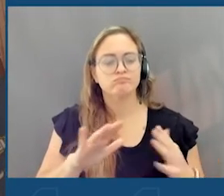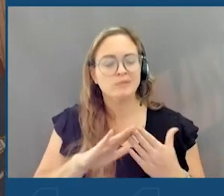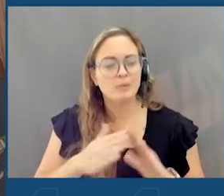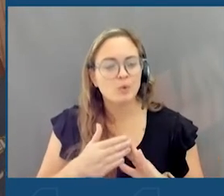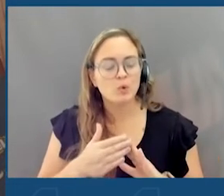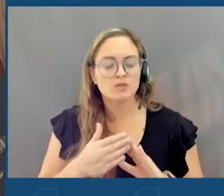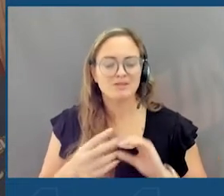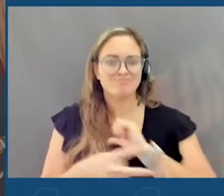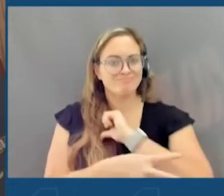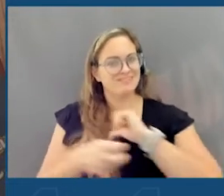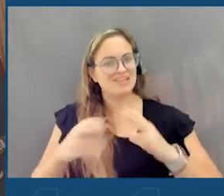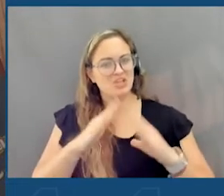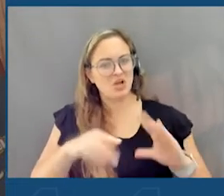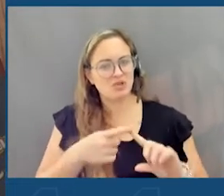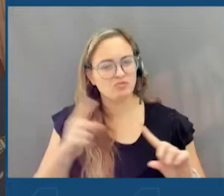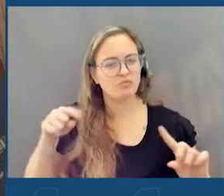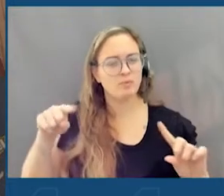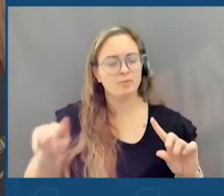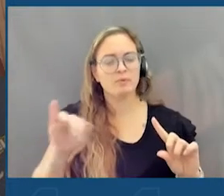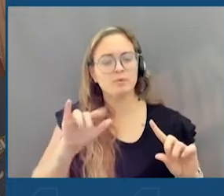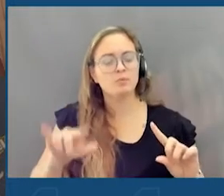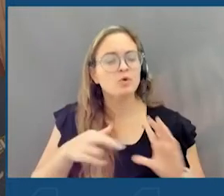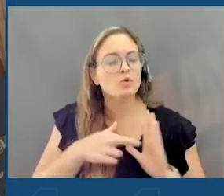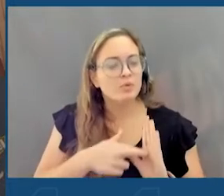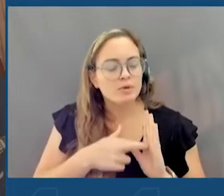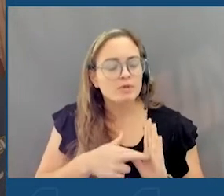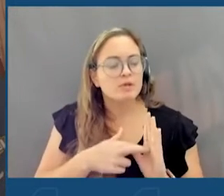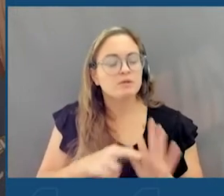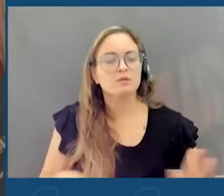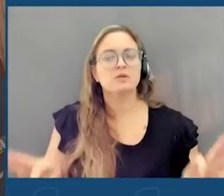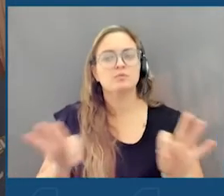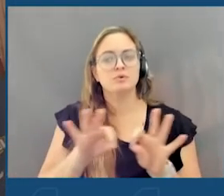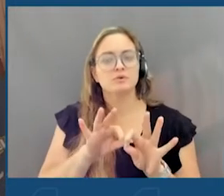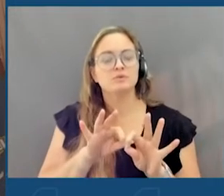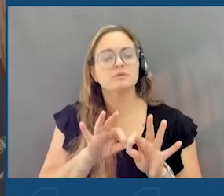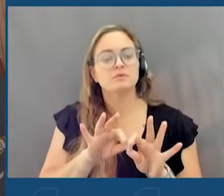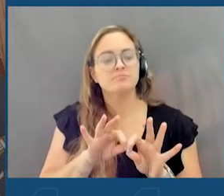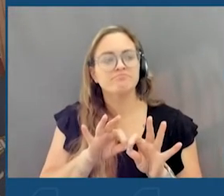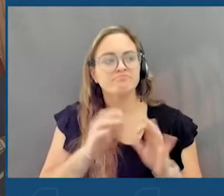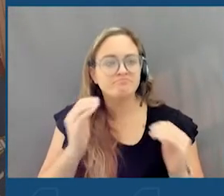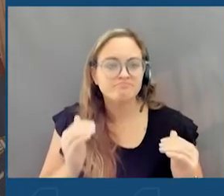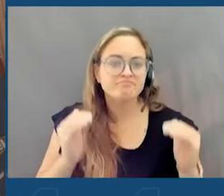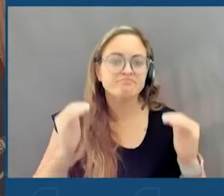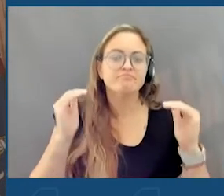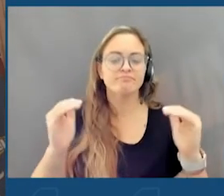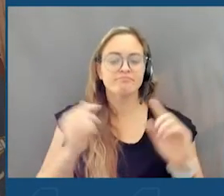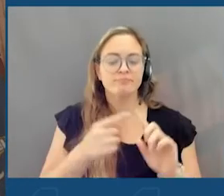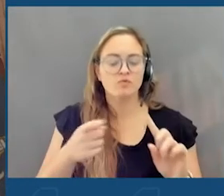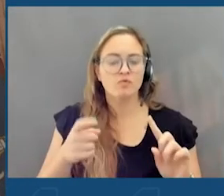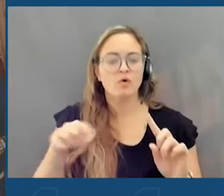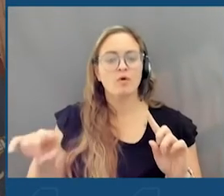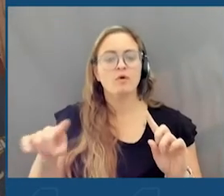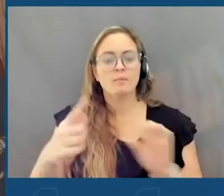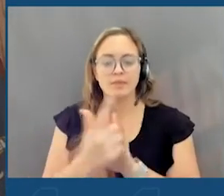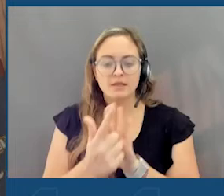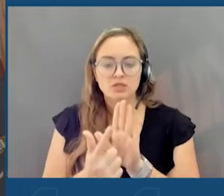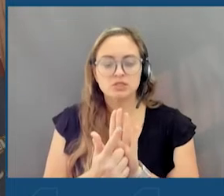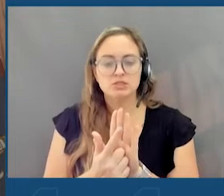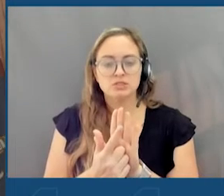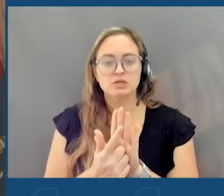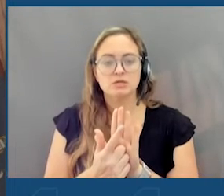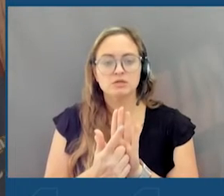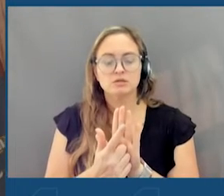them. So this bill represents an important advancement from the legislation that